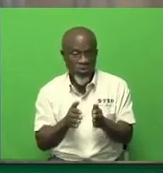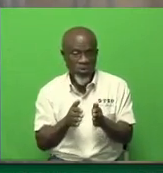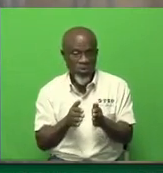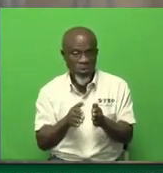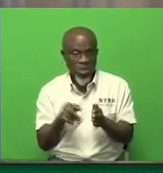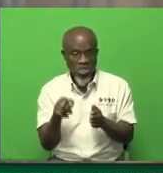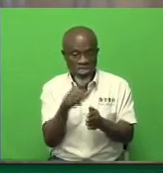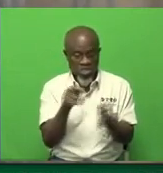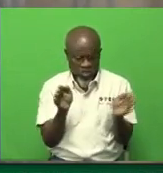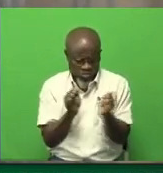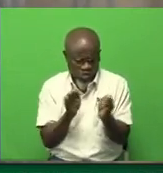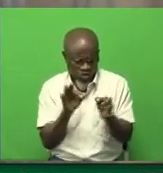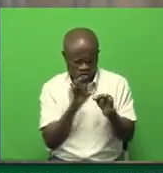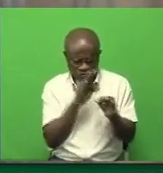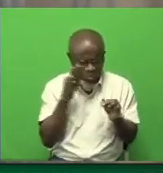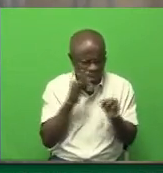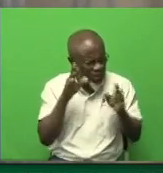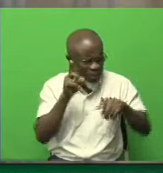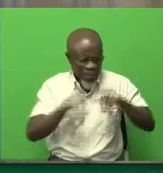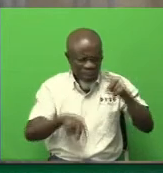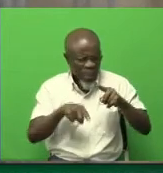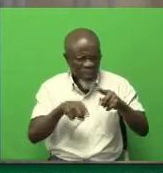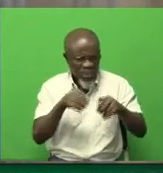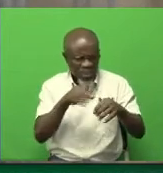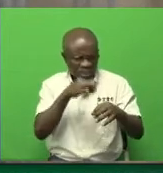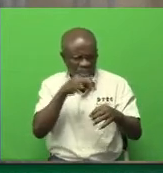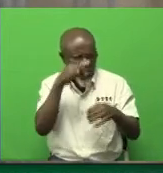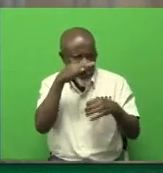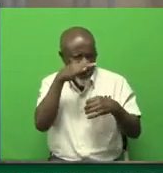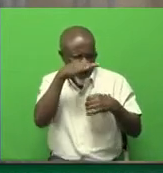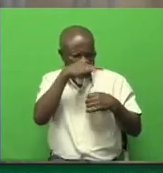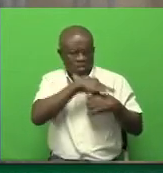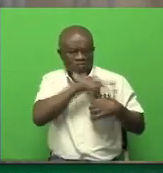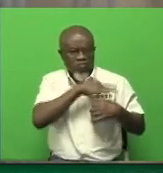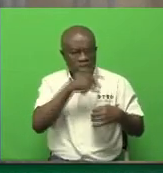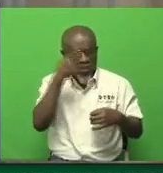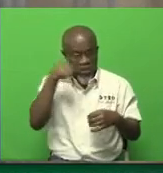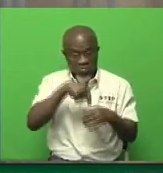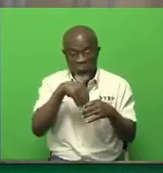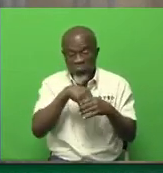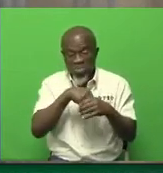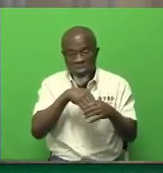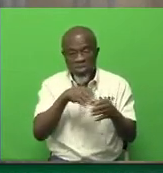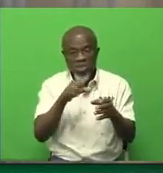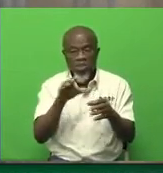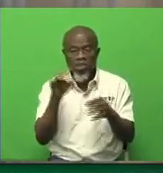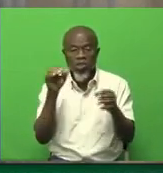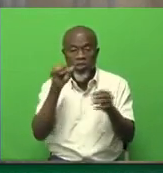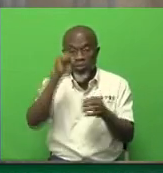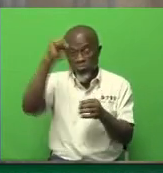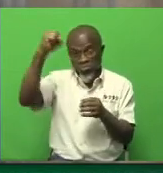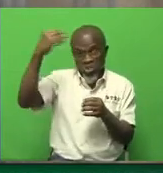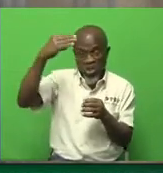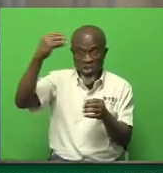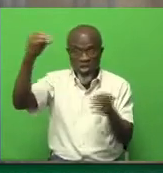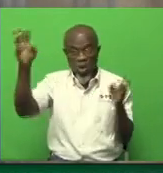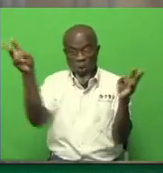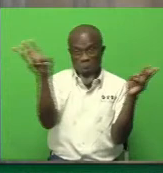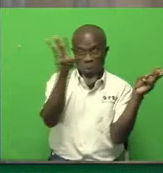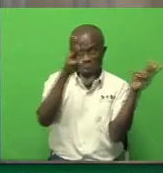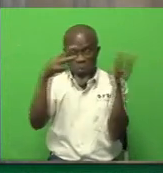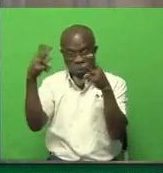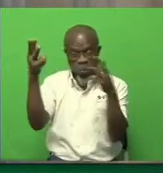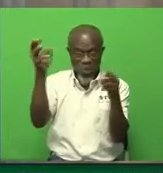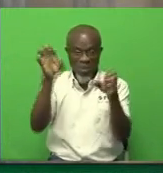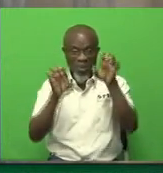wind energy as a case maybe and this is what the renewable energy rebate is is for farmers are saying